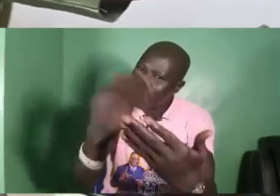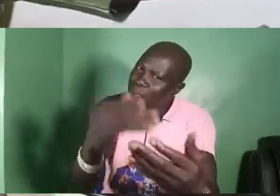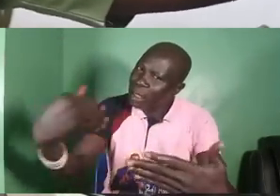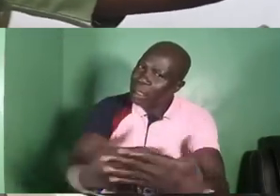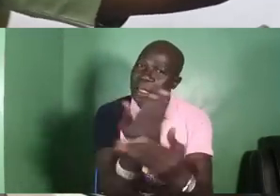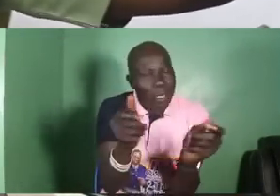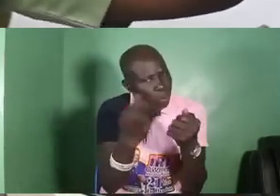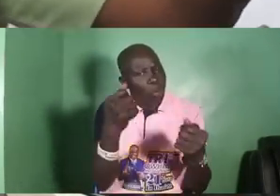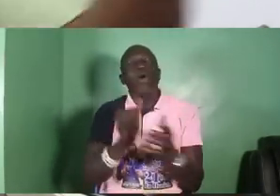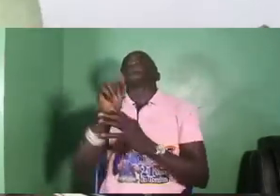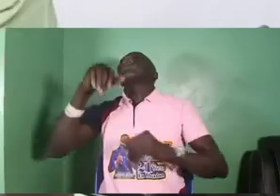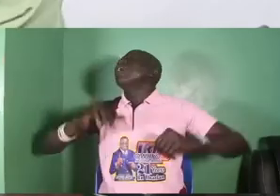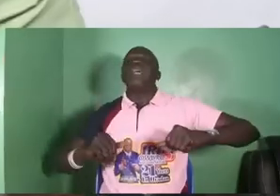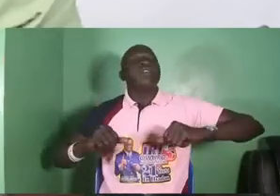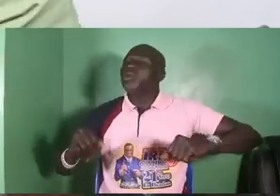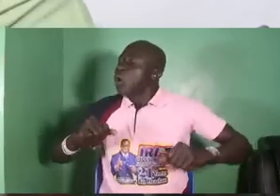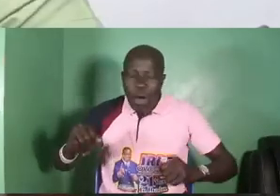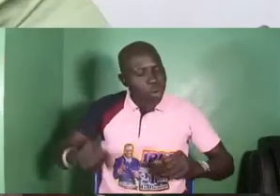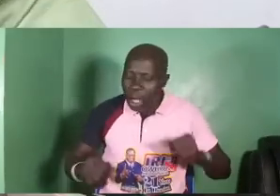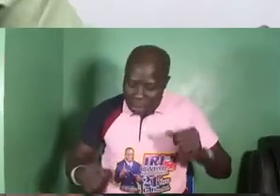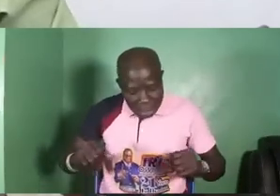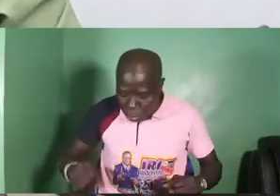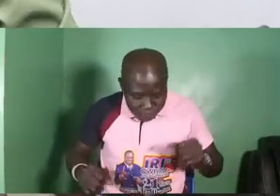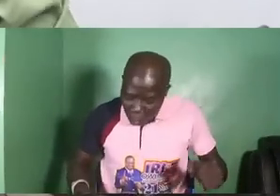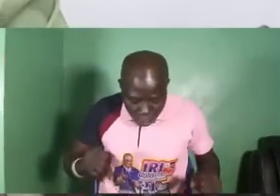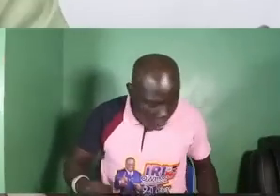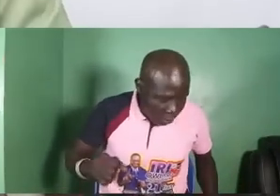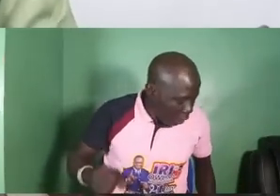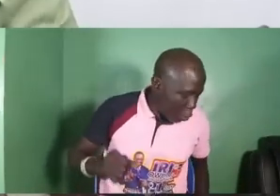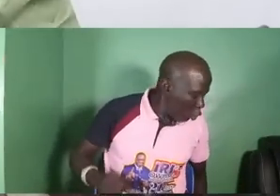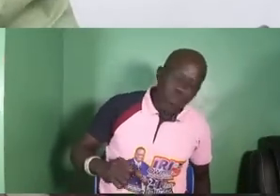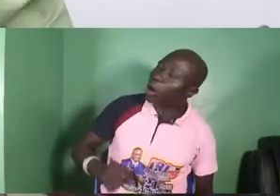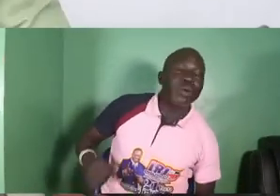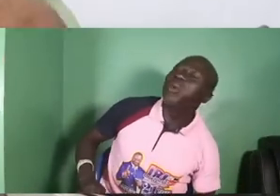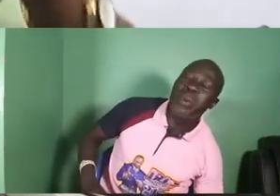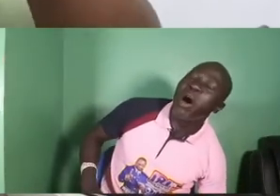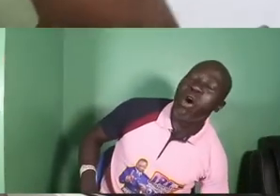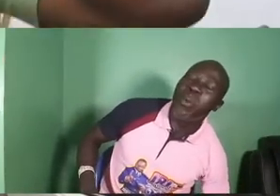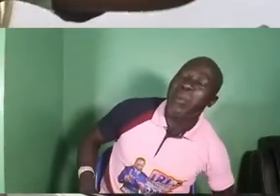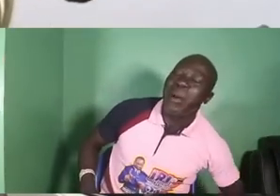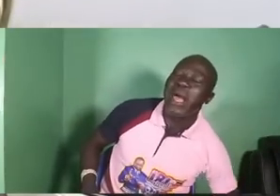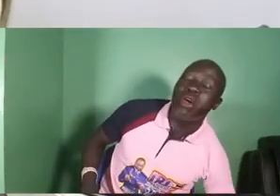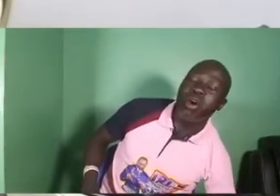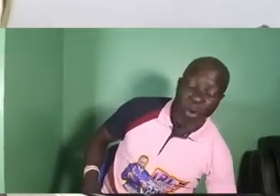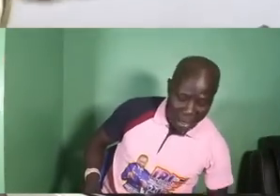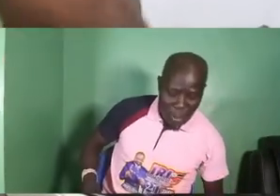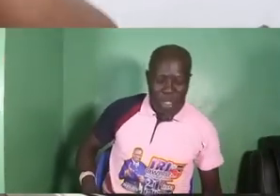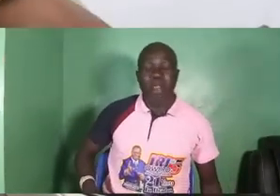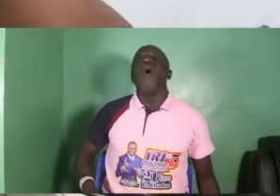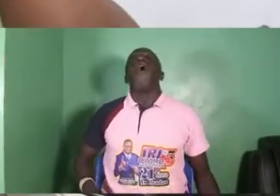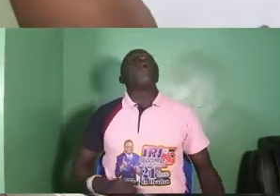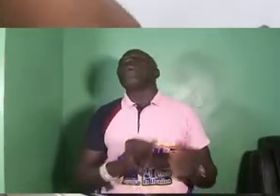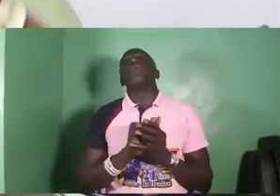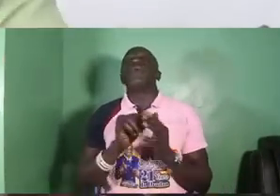you. Oh, yeah. Oh, God, yes. Oh, God, yes. Oh, God, yes. Let me go. Oh, God, yes.